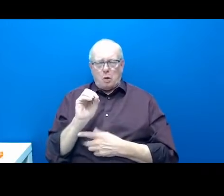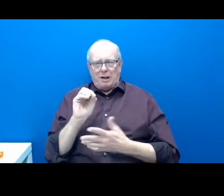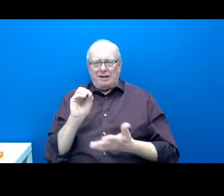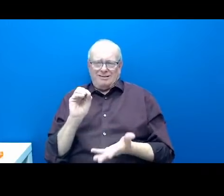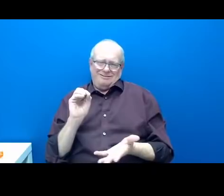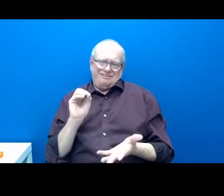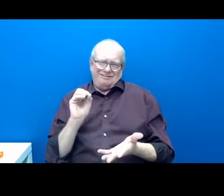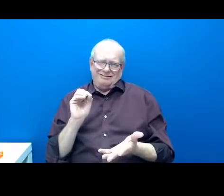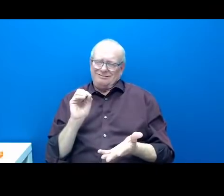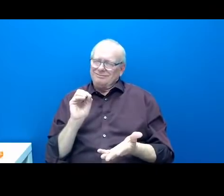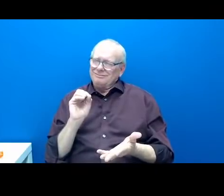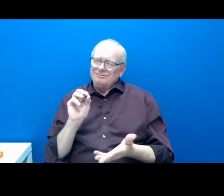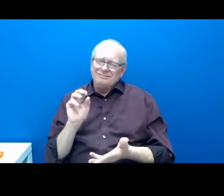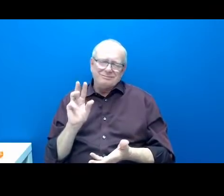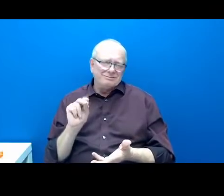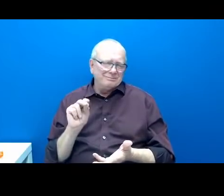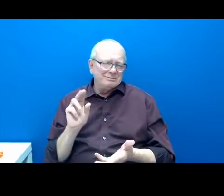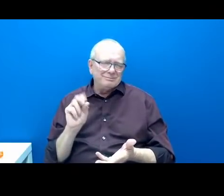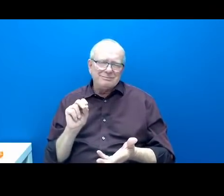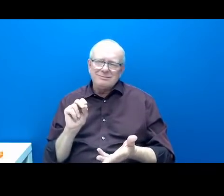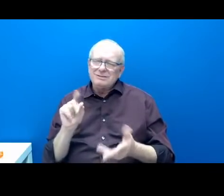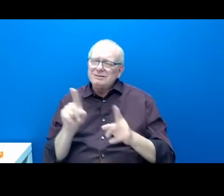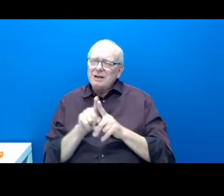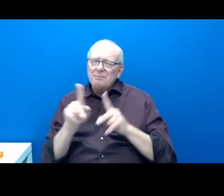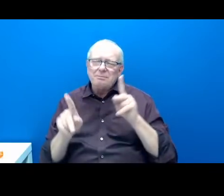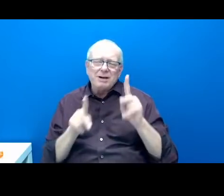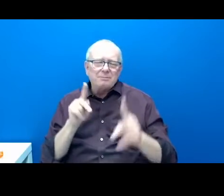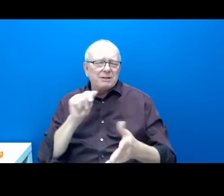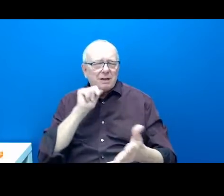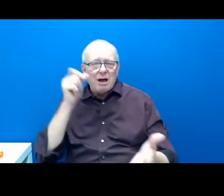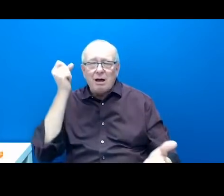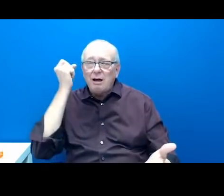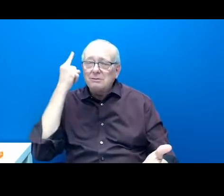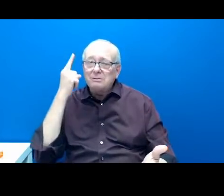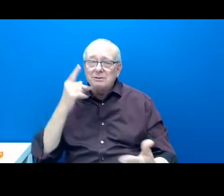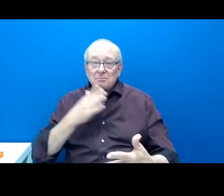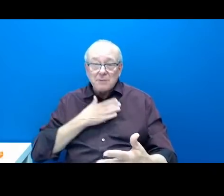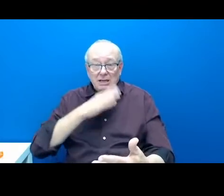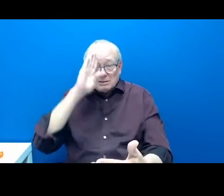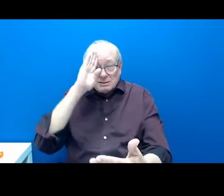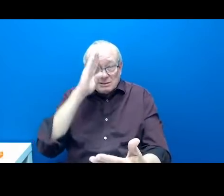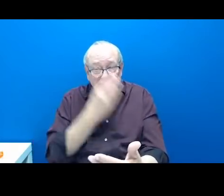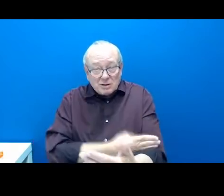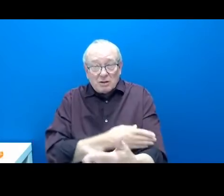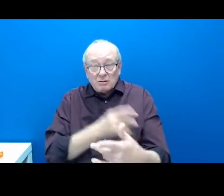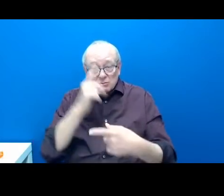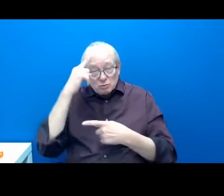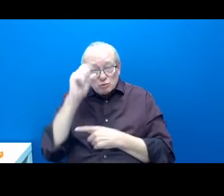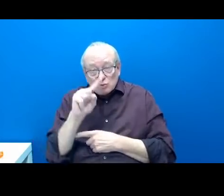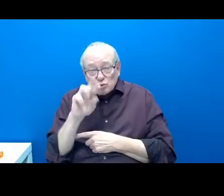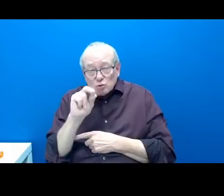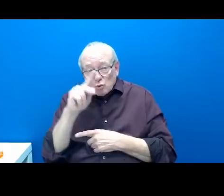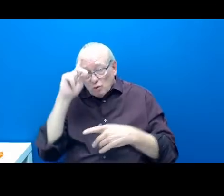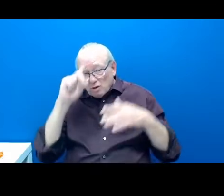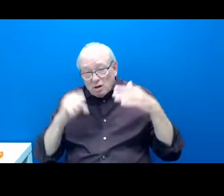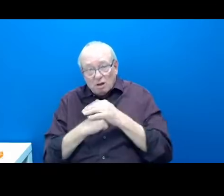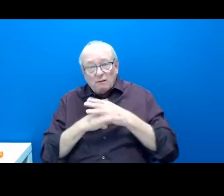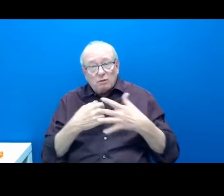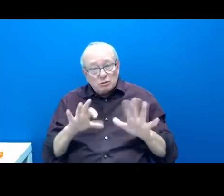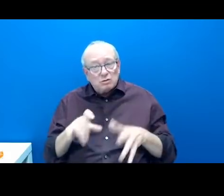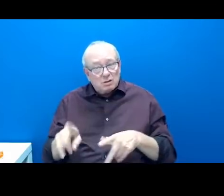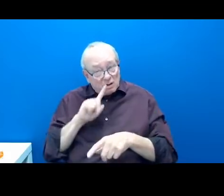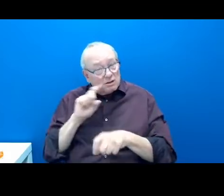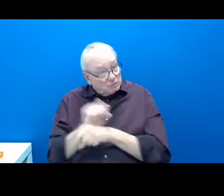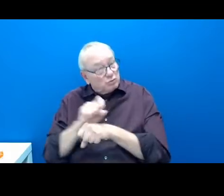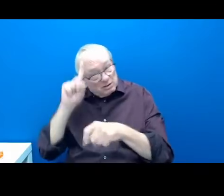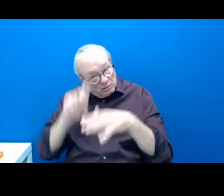time, people don't see that picture. They just don't understand it. When my son had a stroke, they said, oh, so he actually did have a stroke.